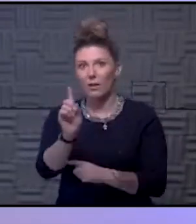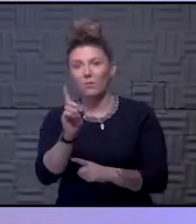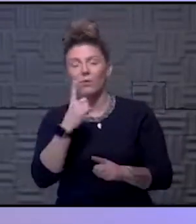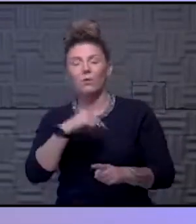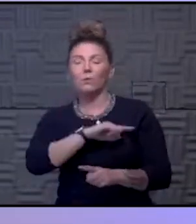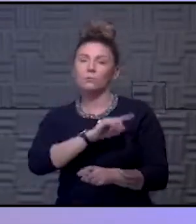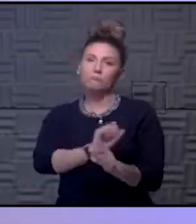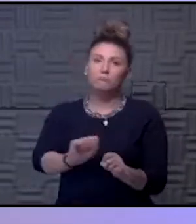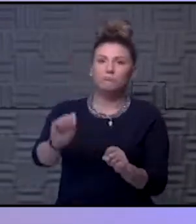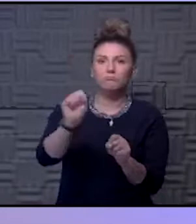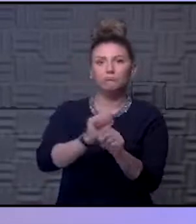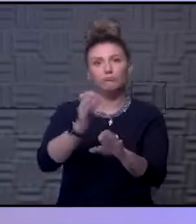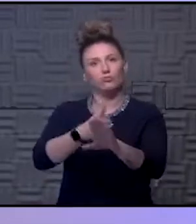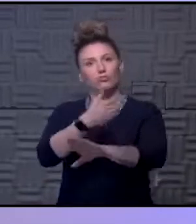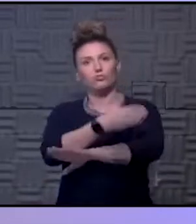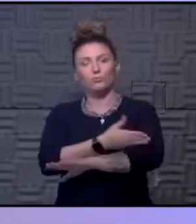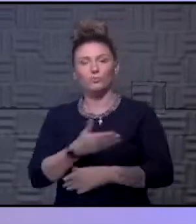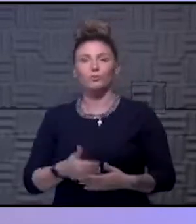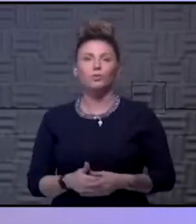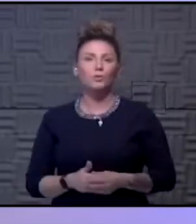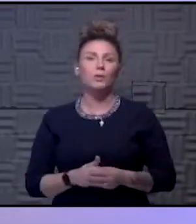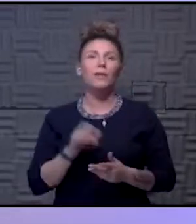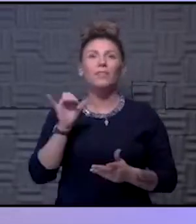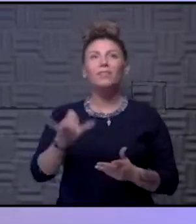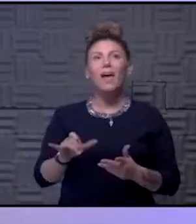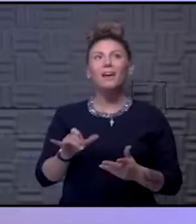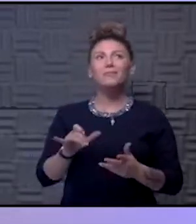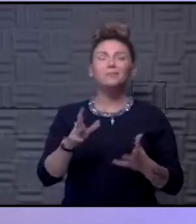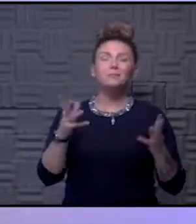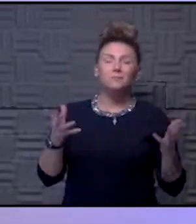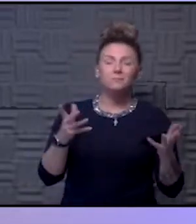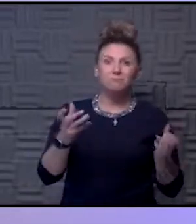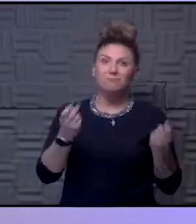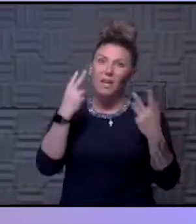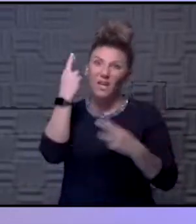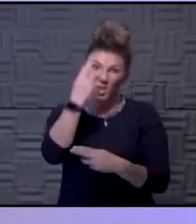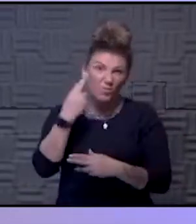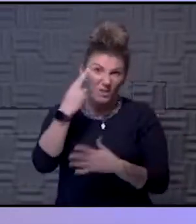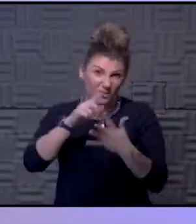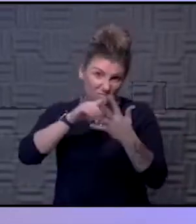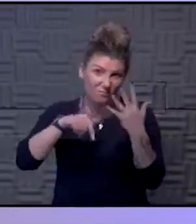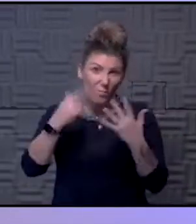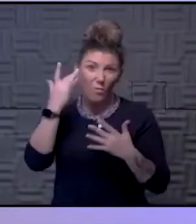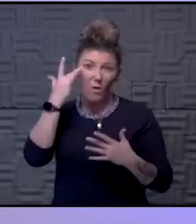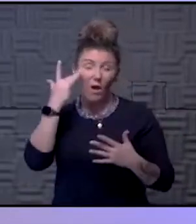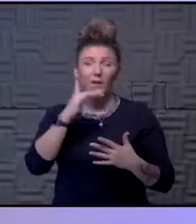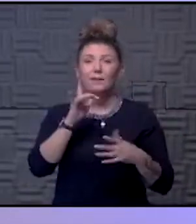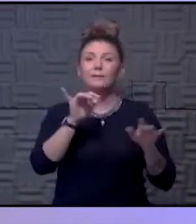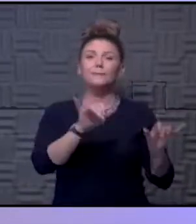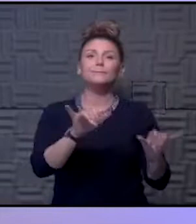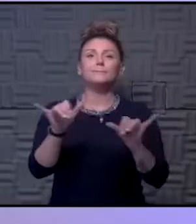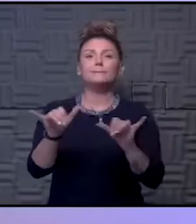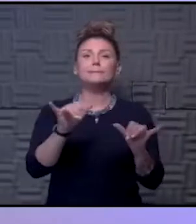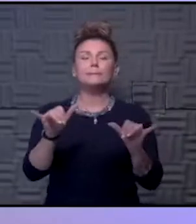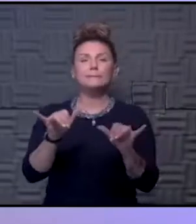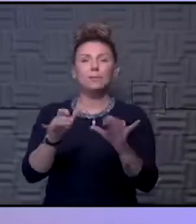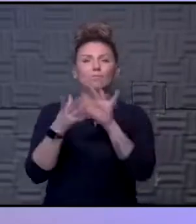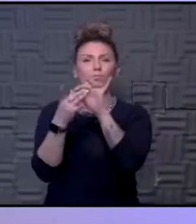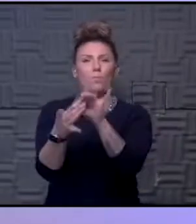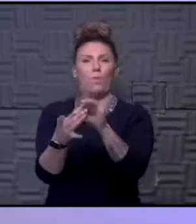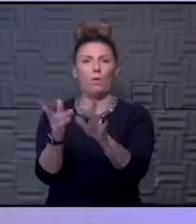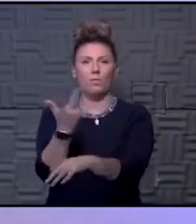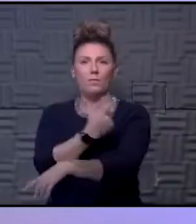that. And it is a combination of reasons. And the same applies to the vaccine.